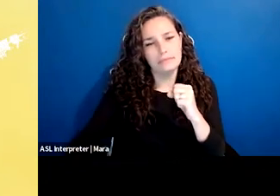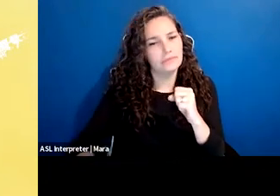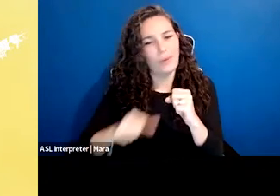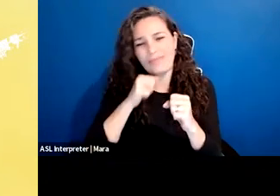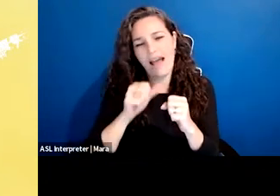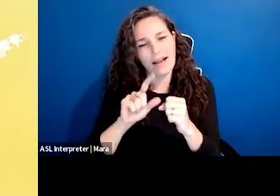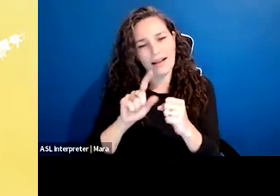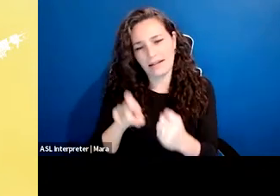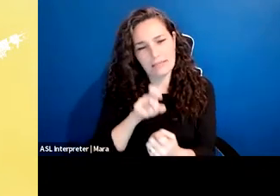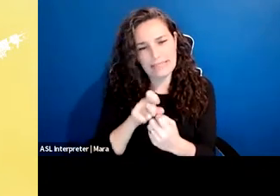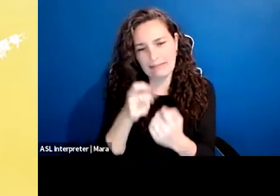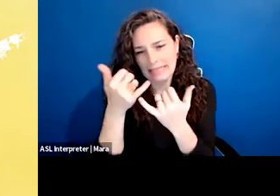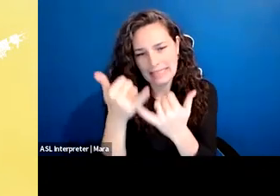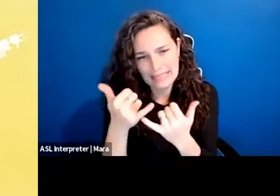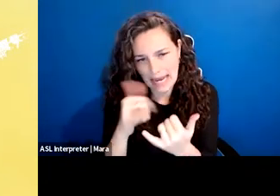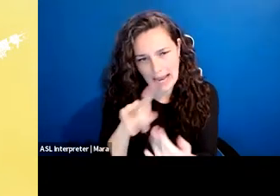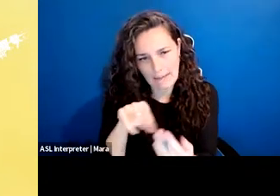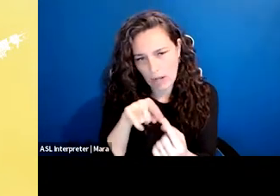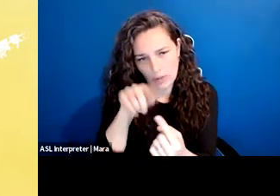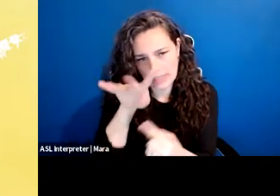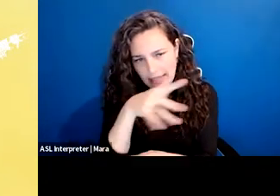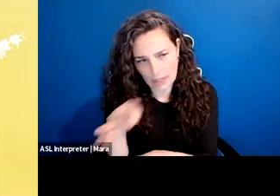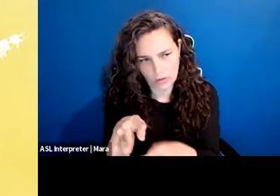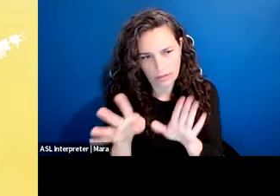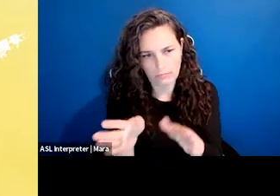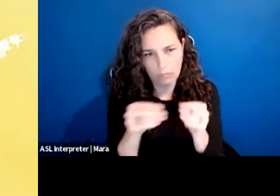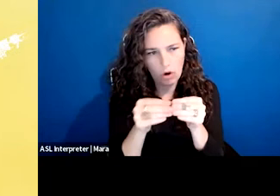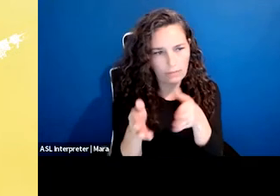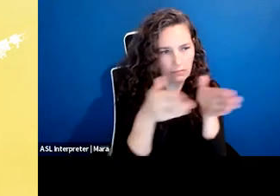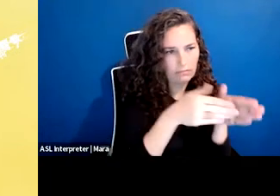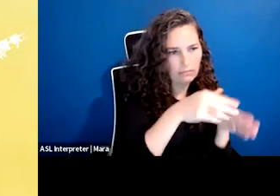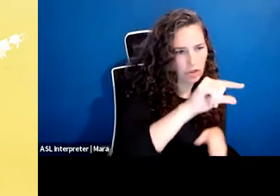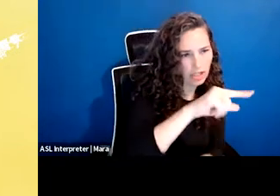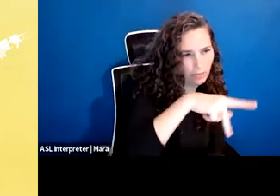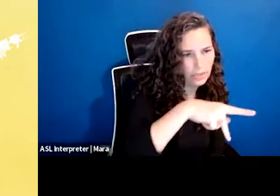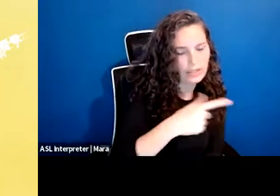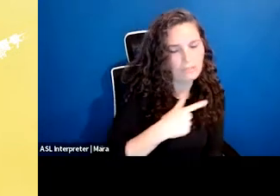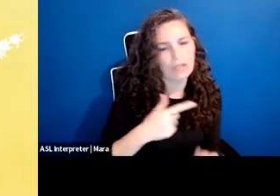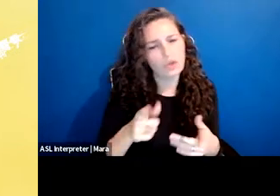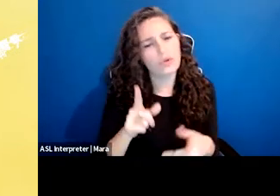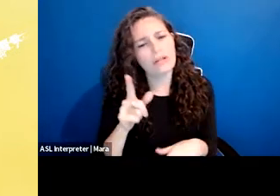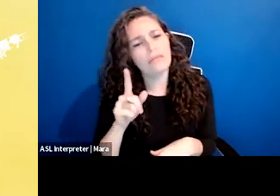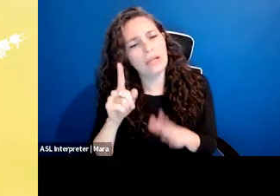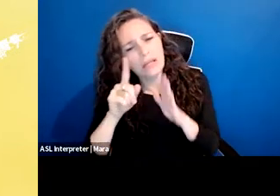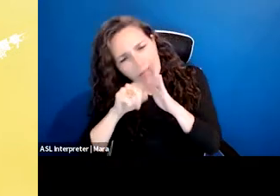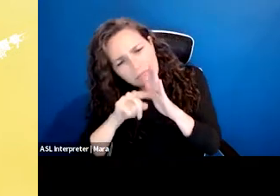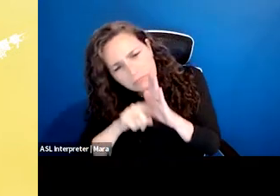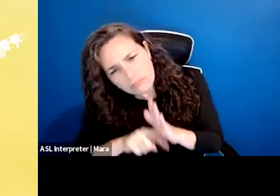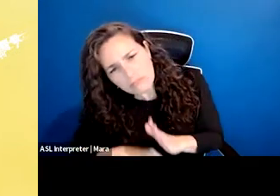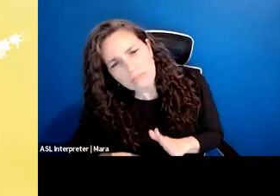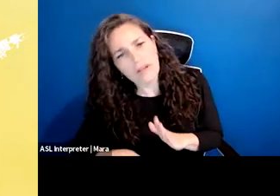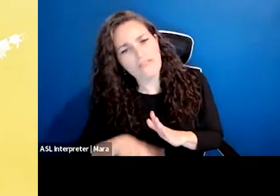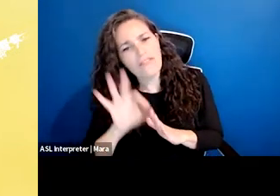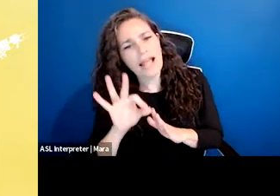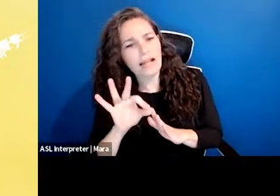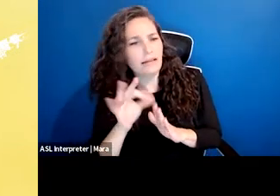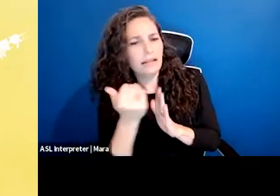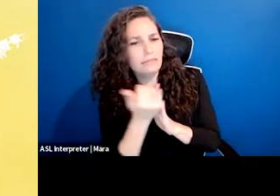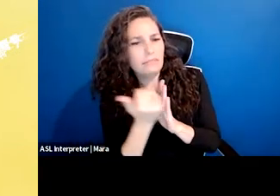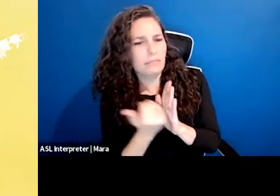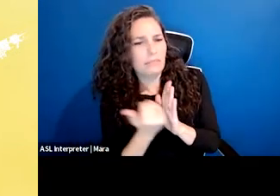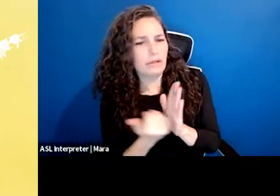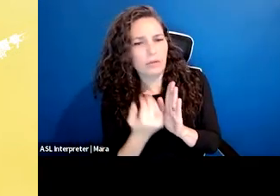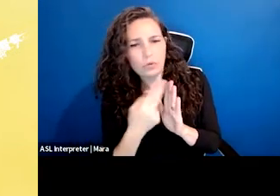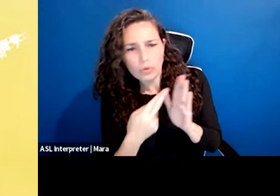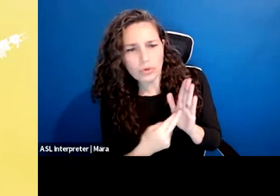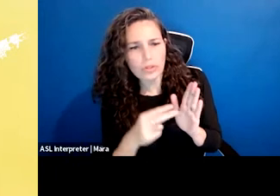into the specifics today, but certainly this will help narrow down where you might look for the terms related to your employment. And as always, you're always